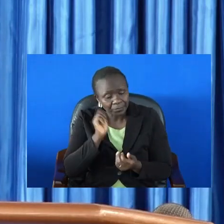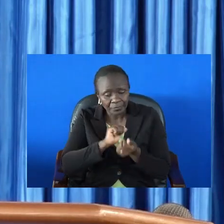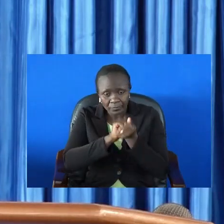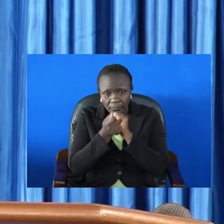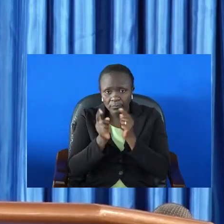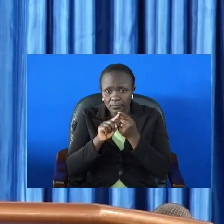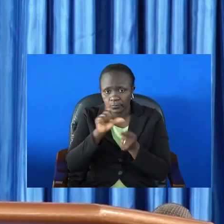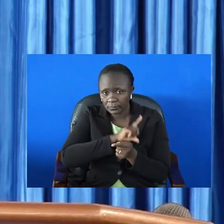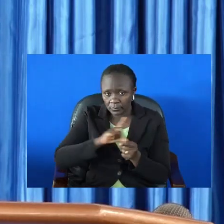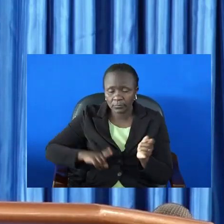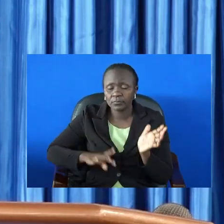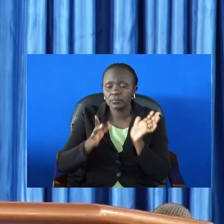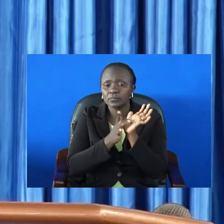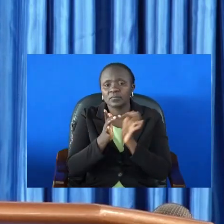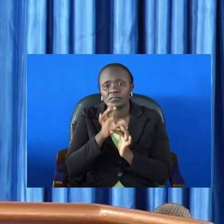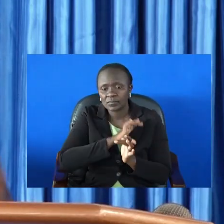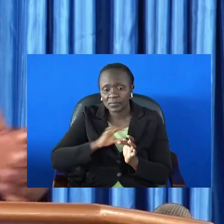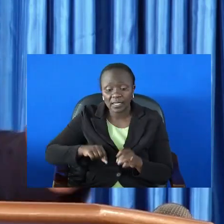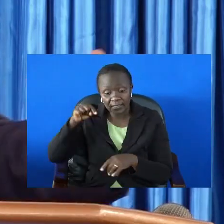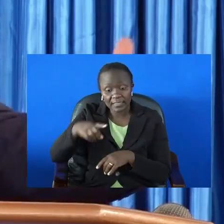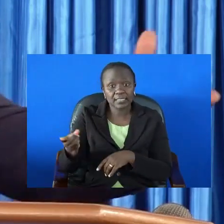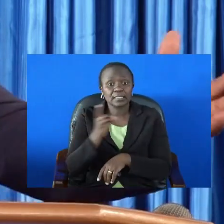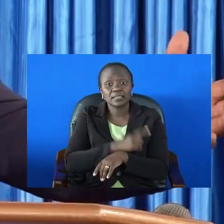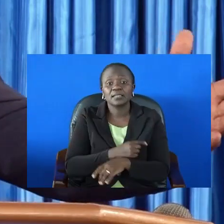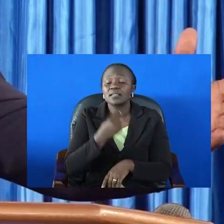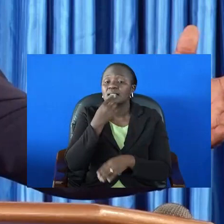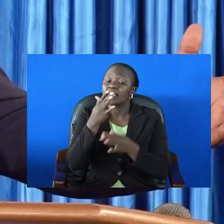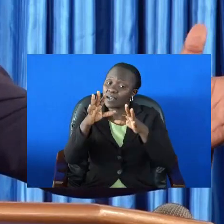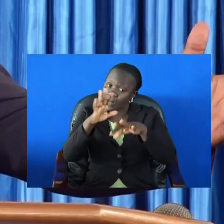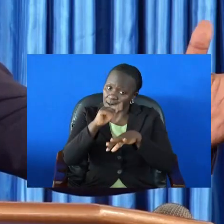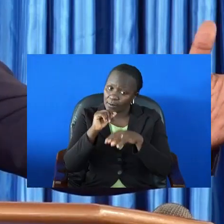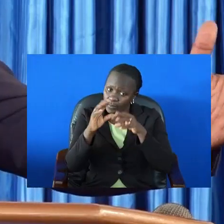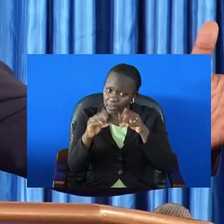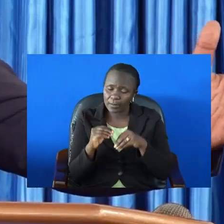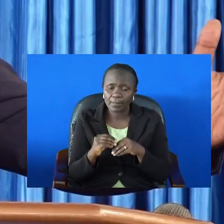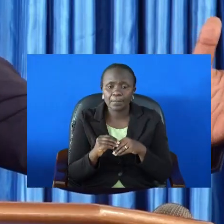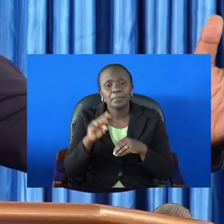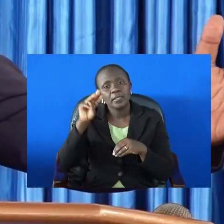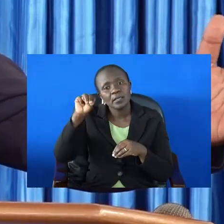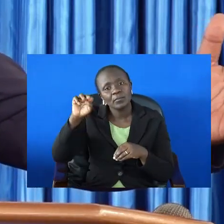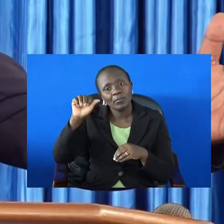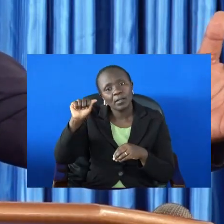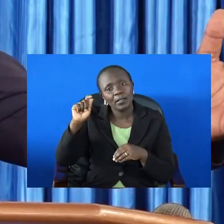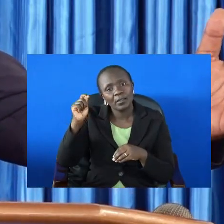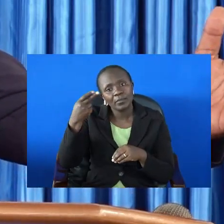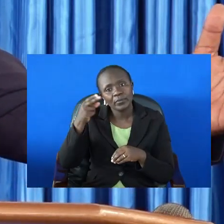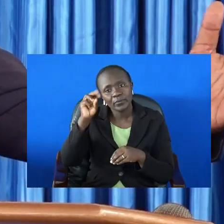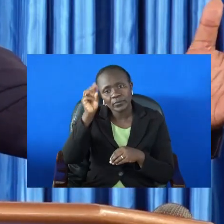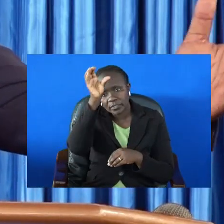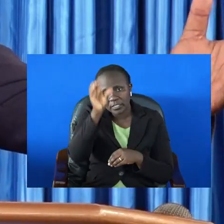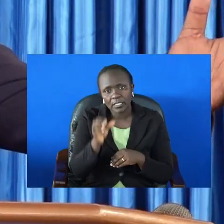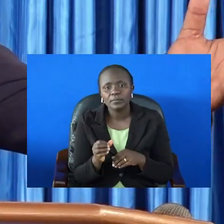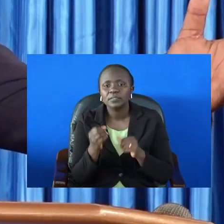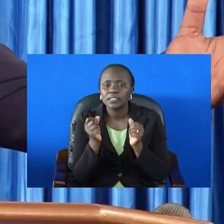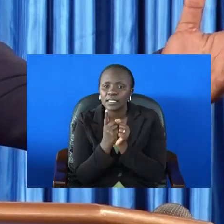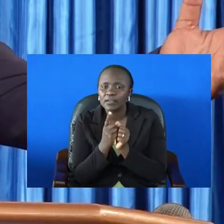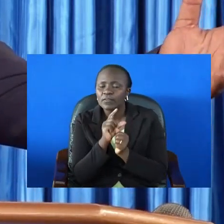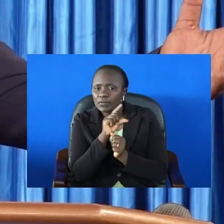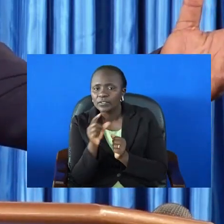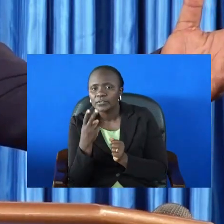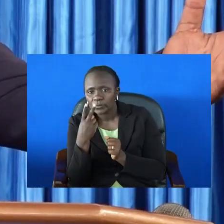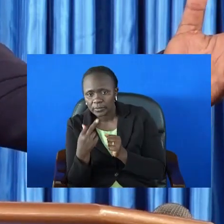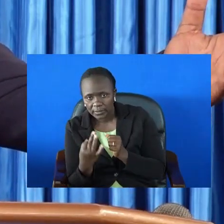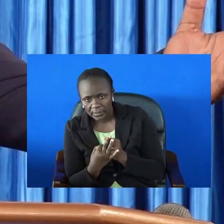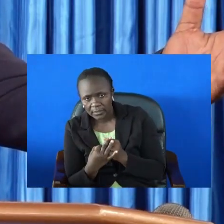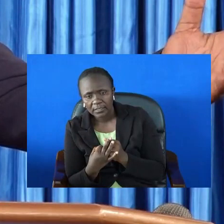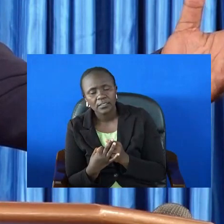Lord Jesus Christ today. And He's there saying, come unto me. In the book of Matthew 11:28 says, come unto me, you are